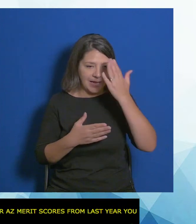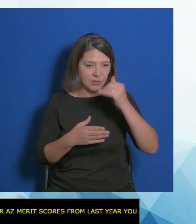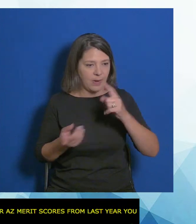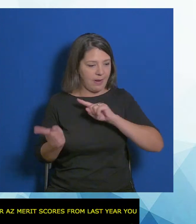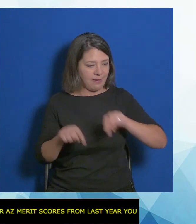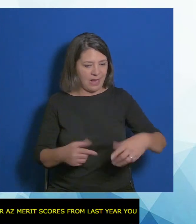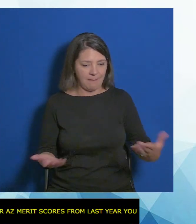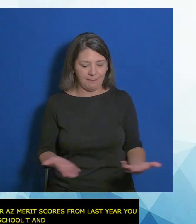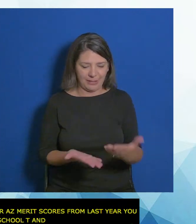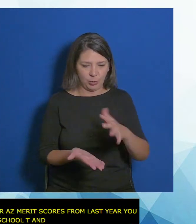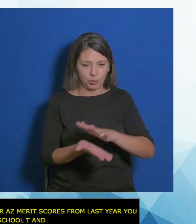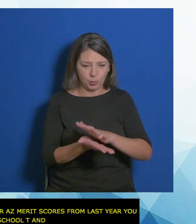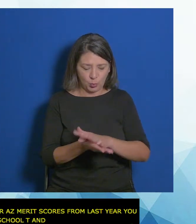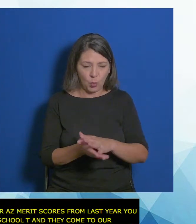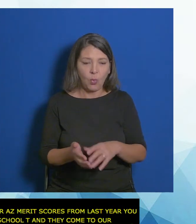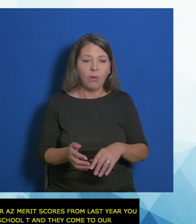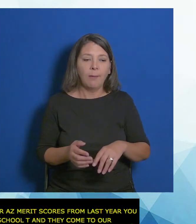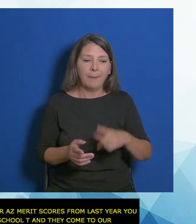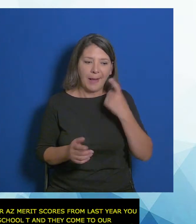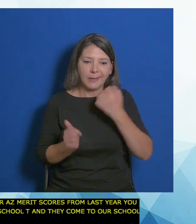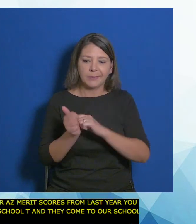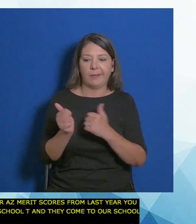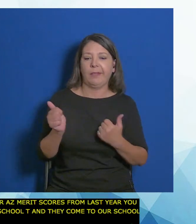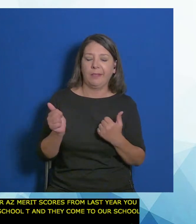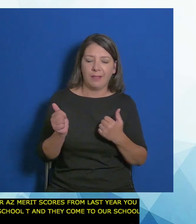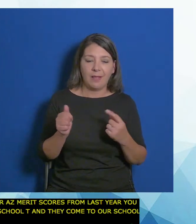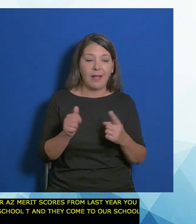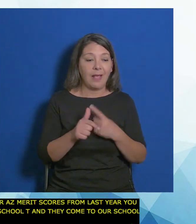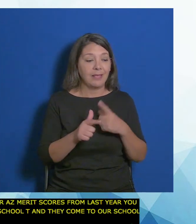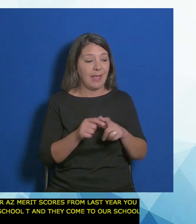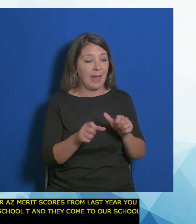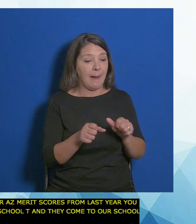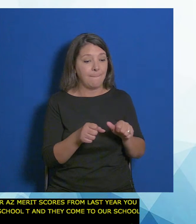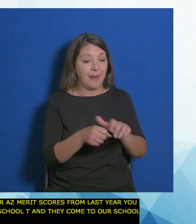the additional disruption from the pandemic